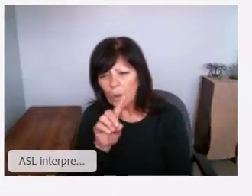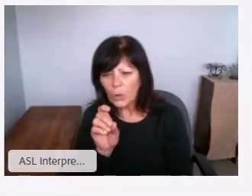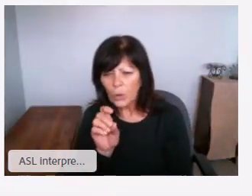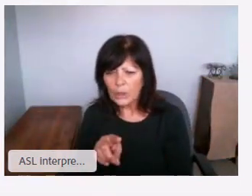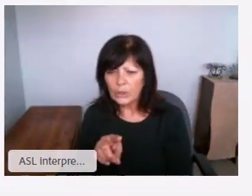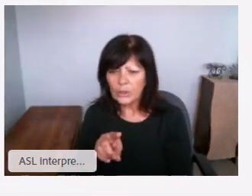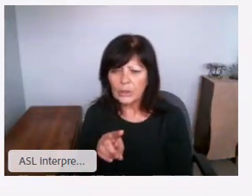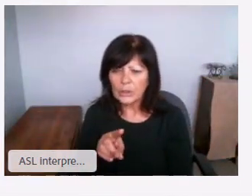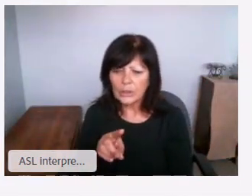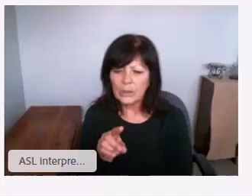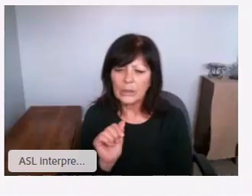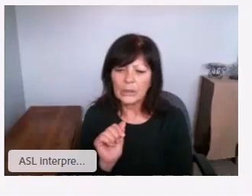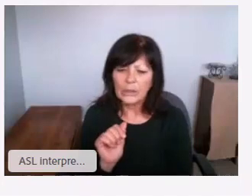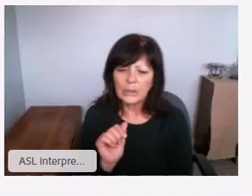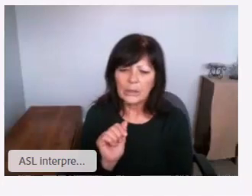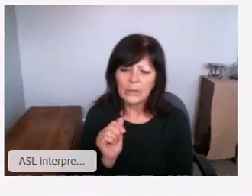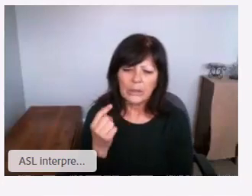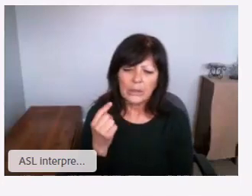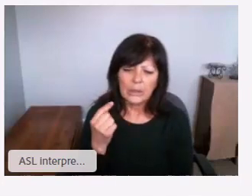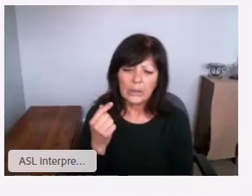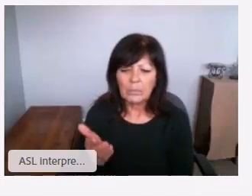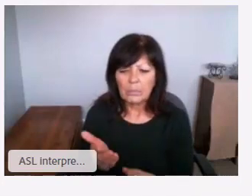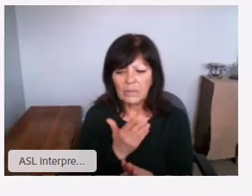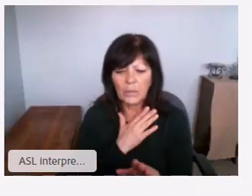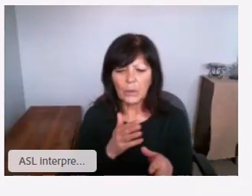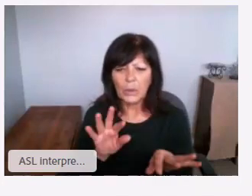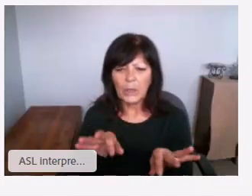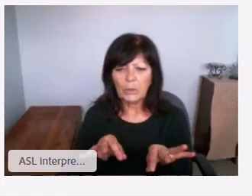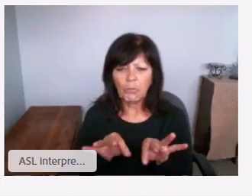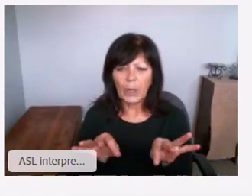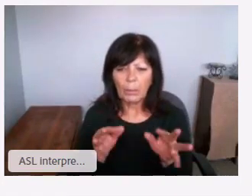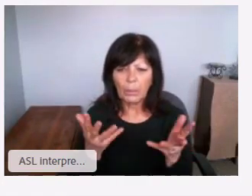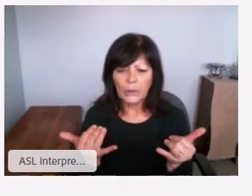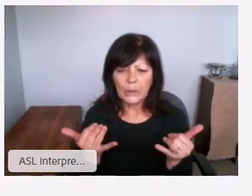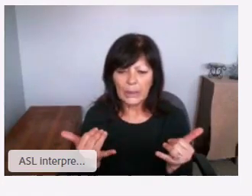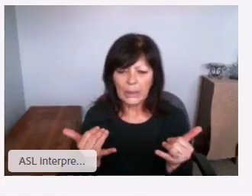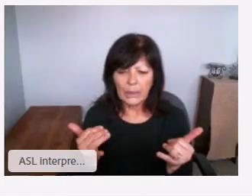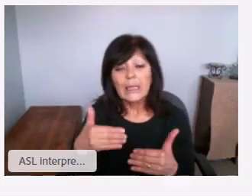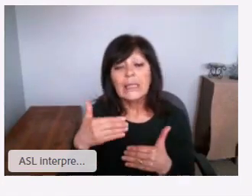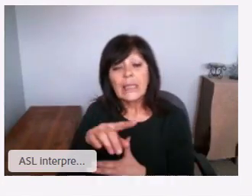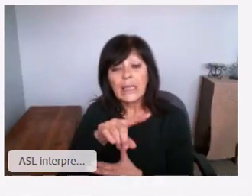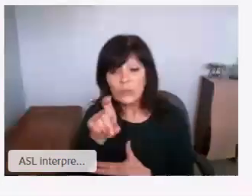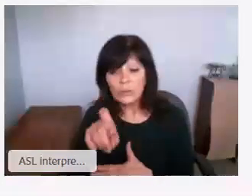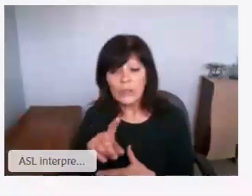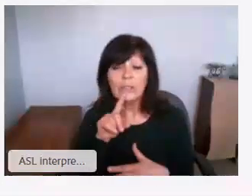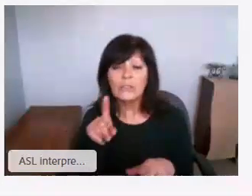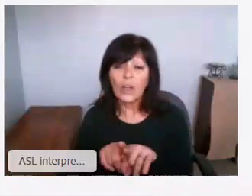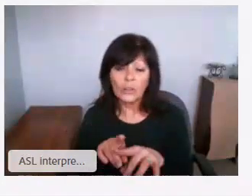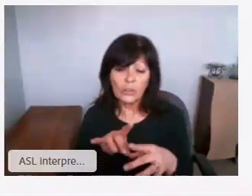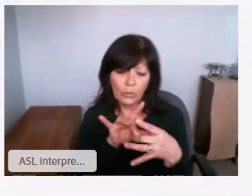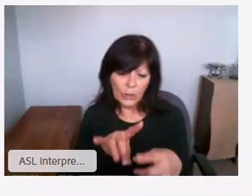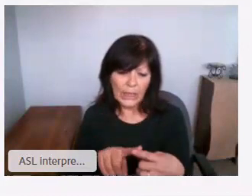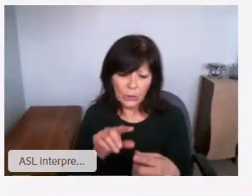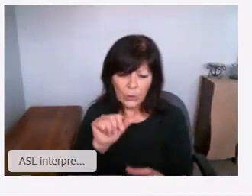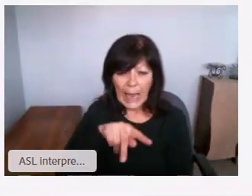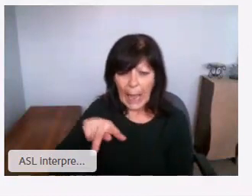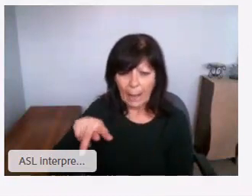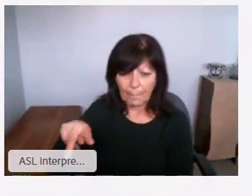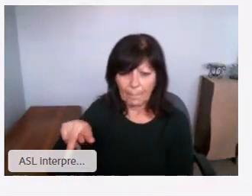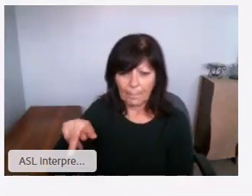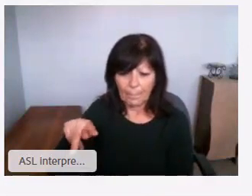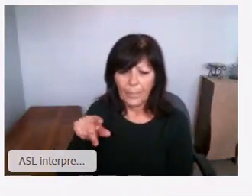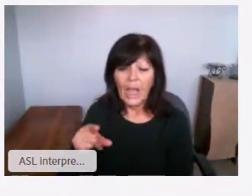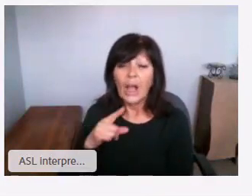we've received before we wrap up today's session. The next question is actually also related to the app, and it is, are